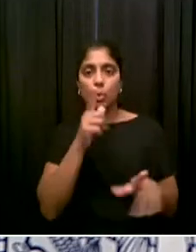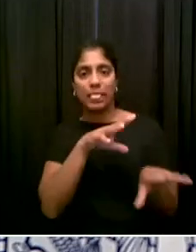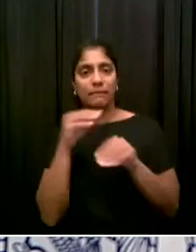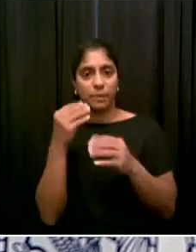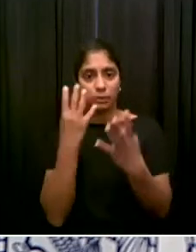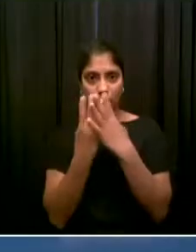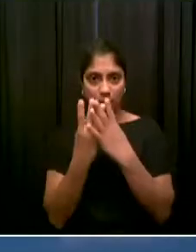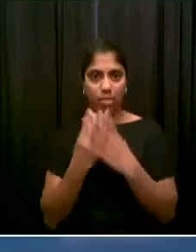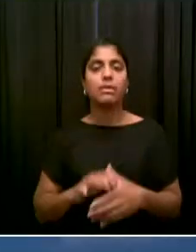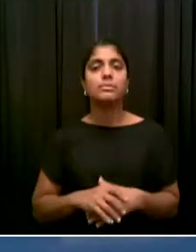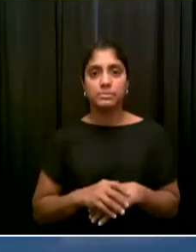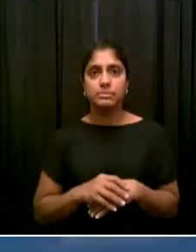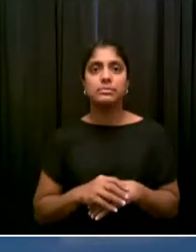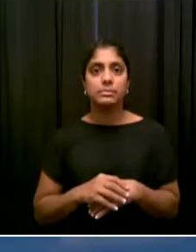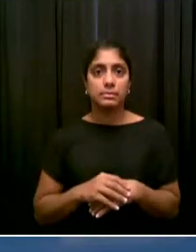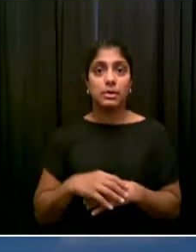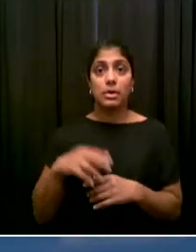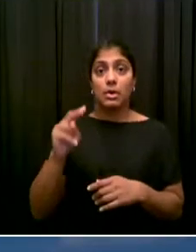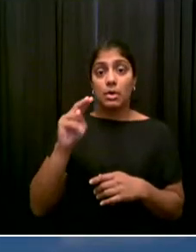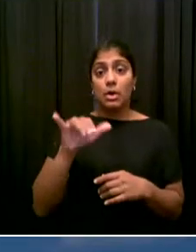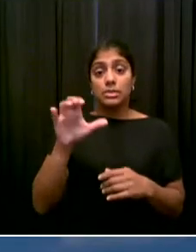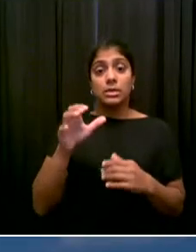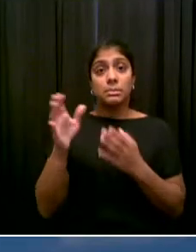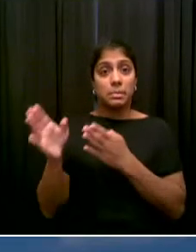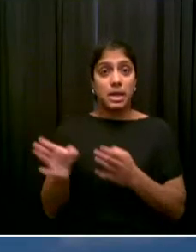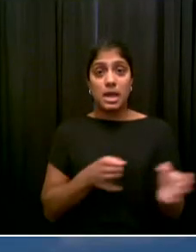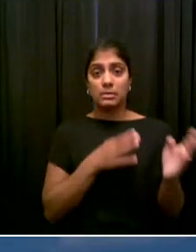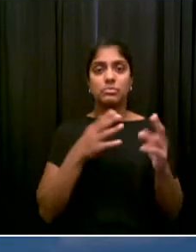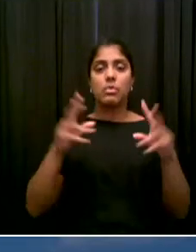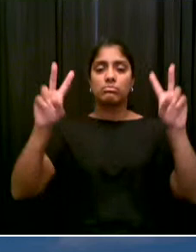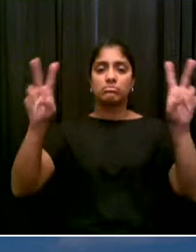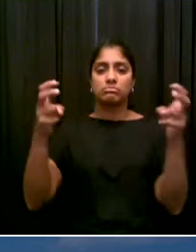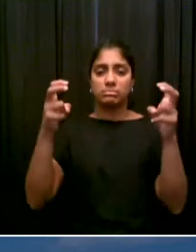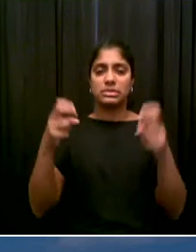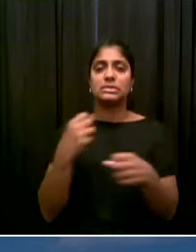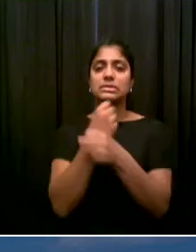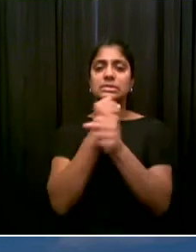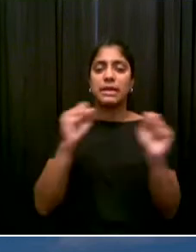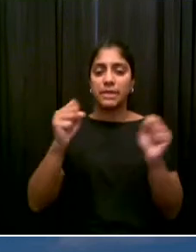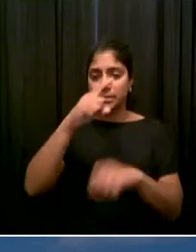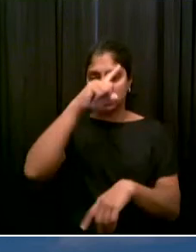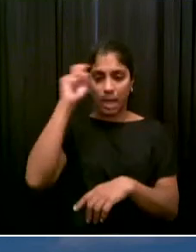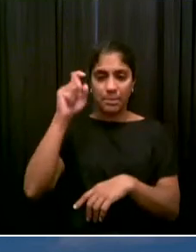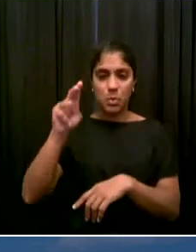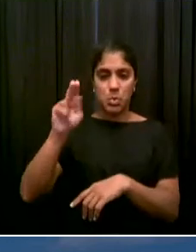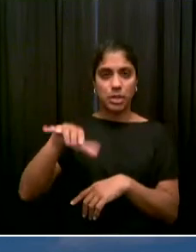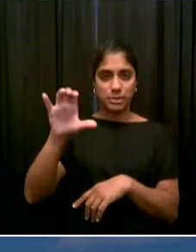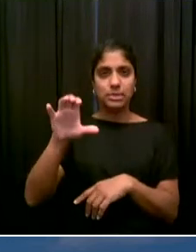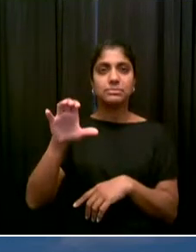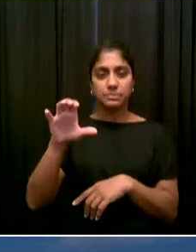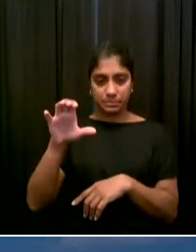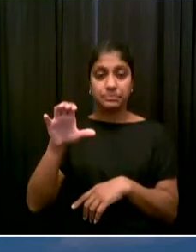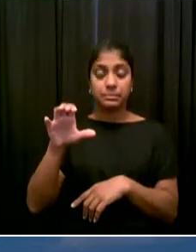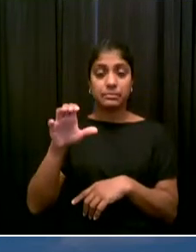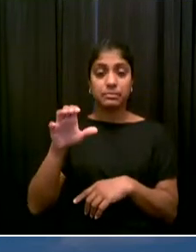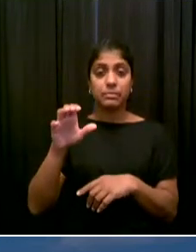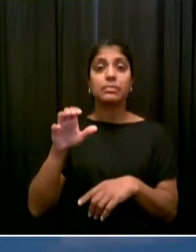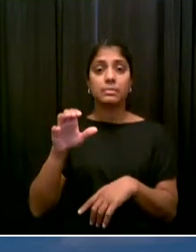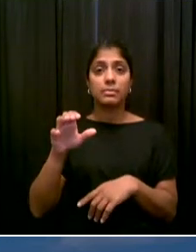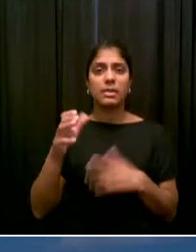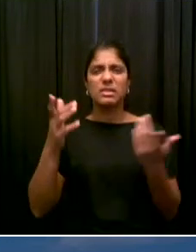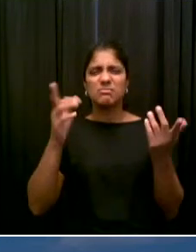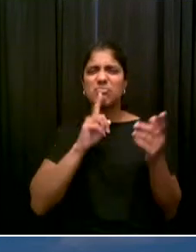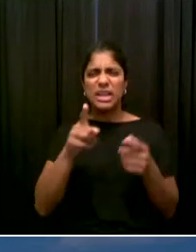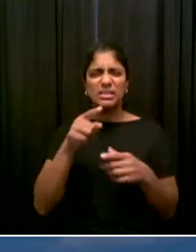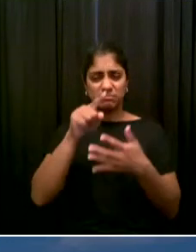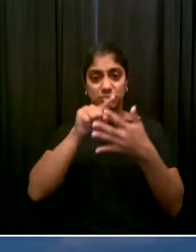NYC, is about those community efforts to stop crime. It's about courts coming back, and of course it's about cops, precision policing, neighborhood